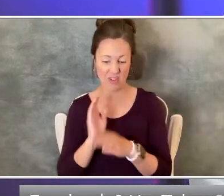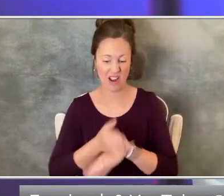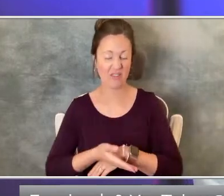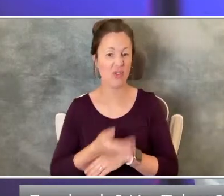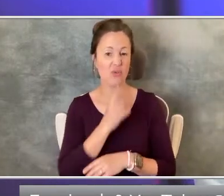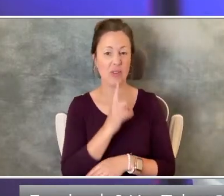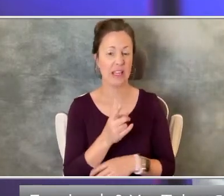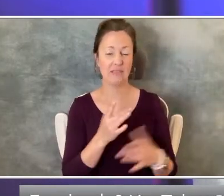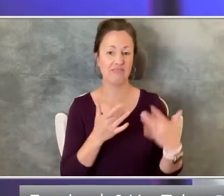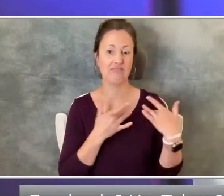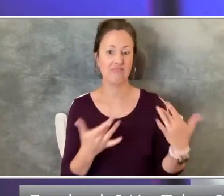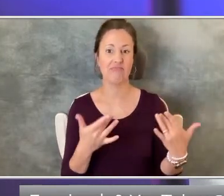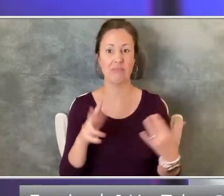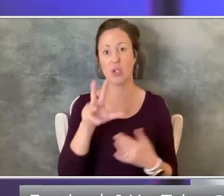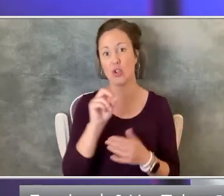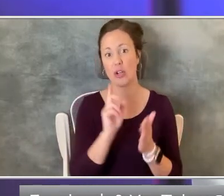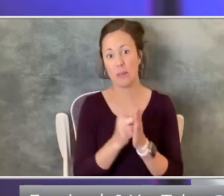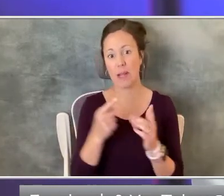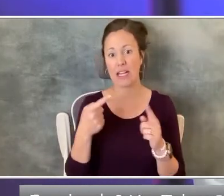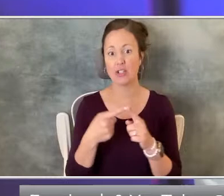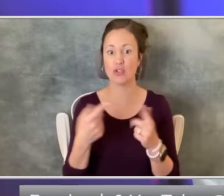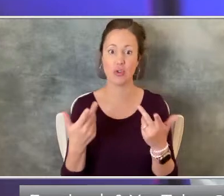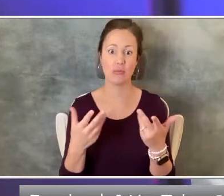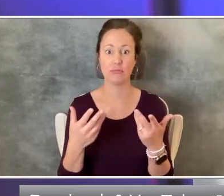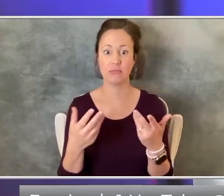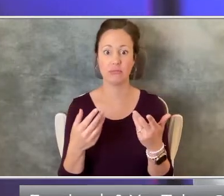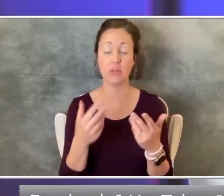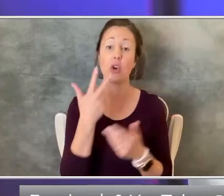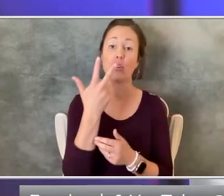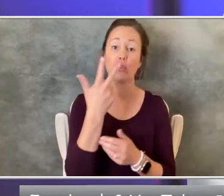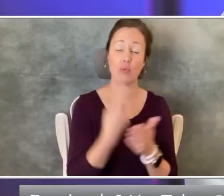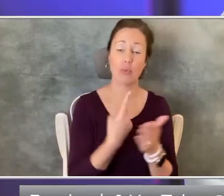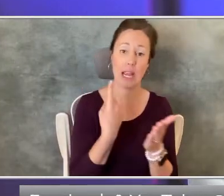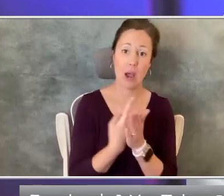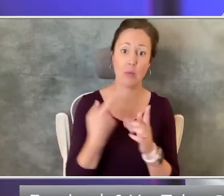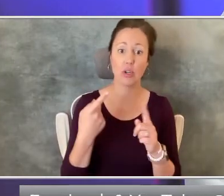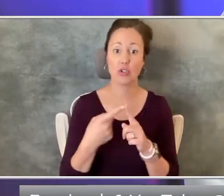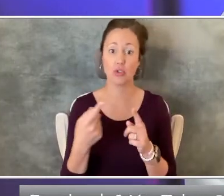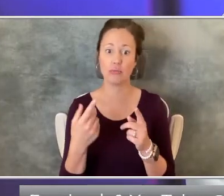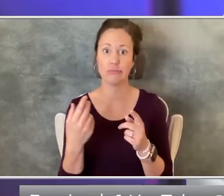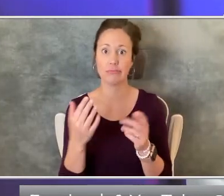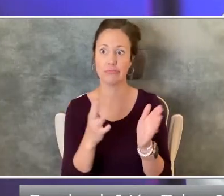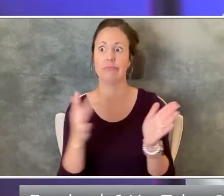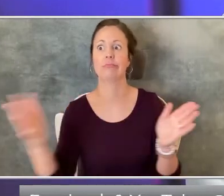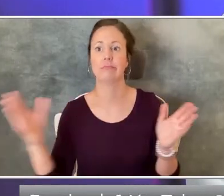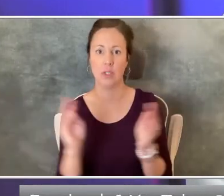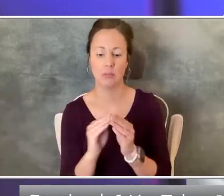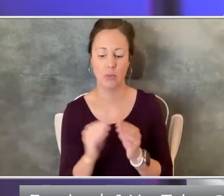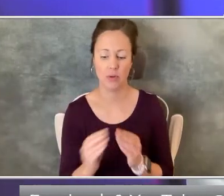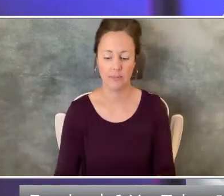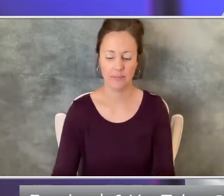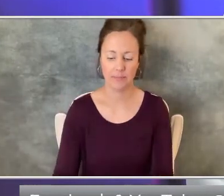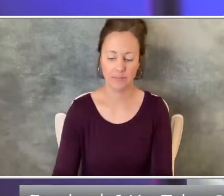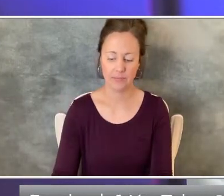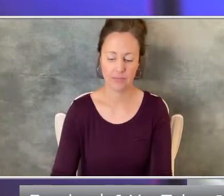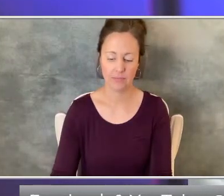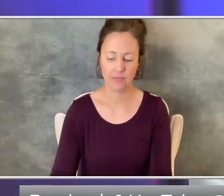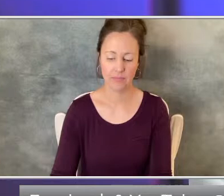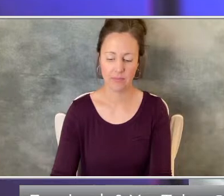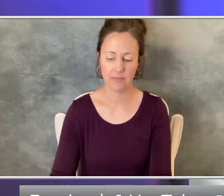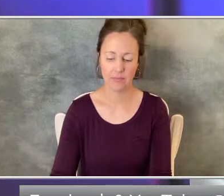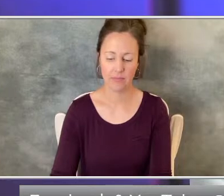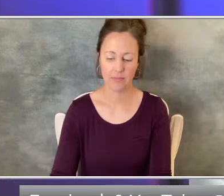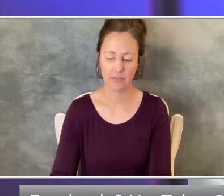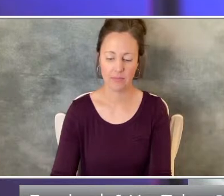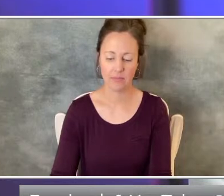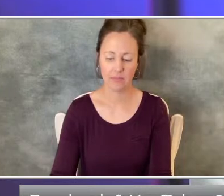about 30 minutes to 3 hours to much longer than that. But it all depends on who you're asking too, because if